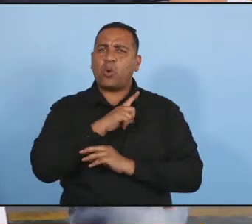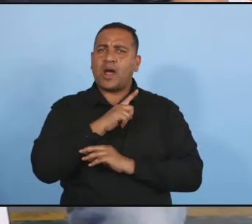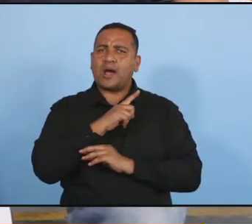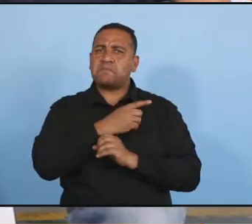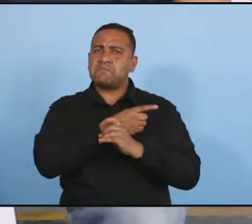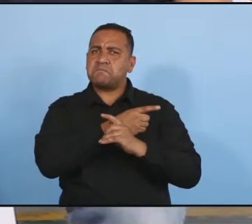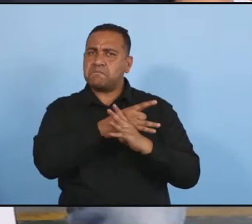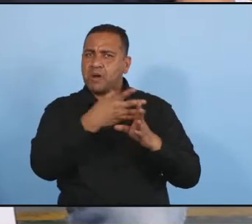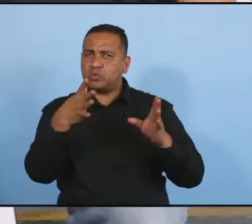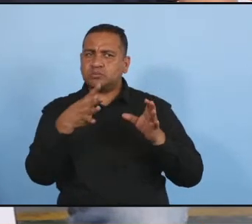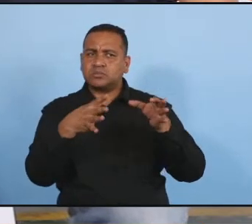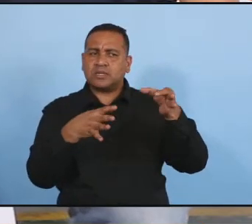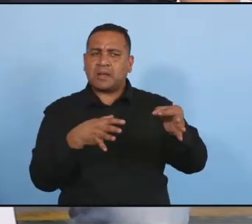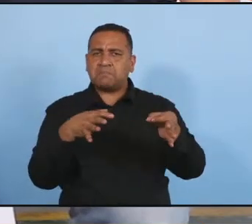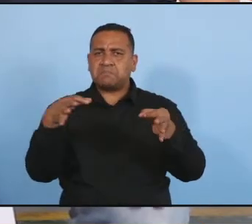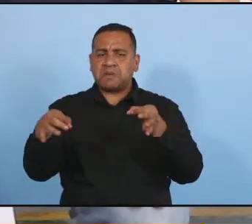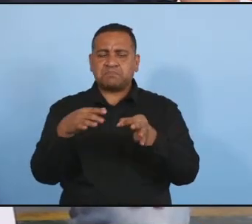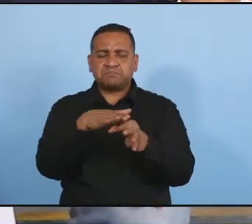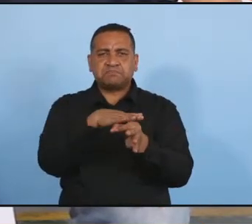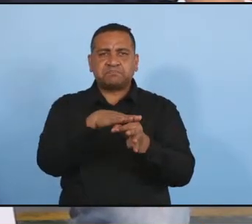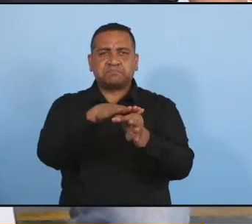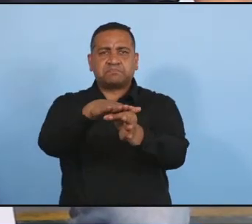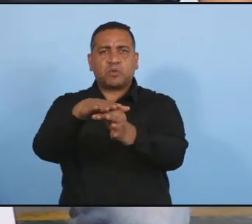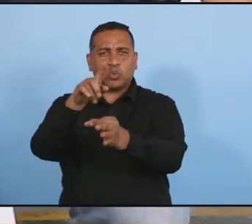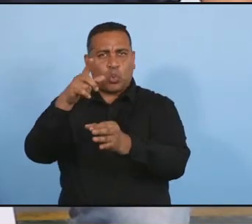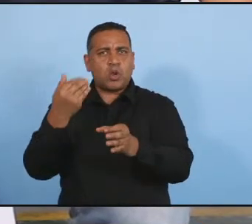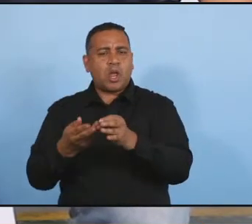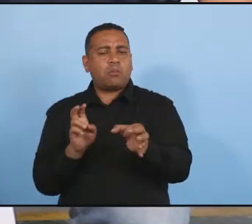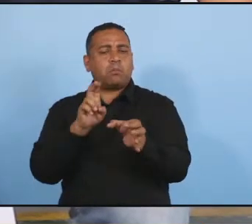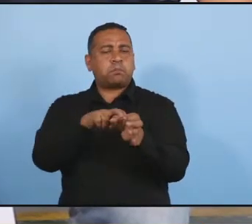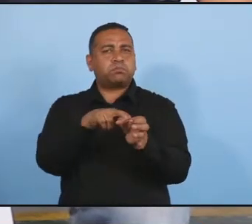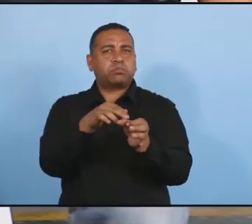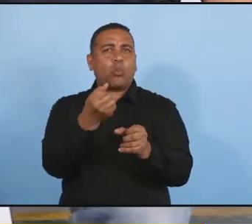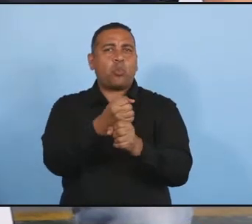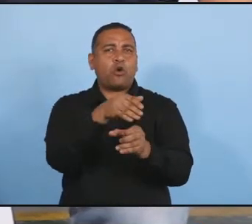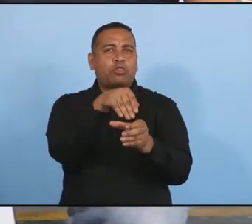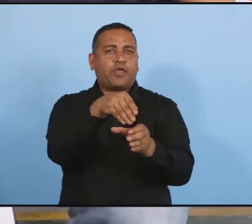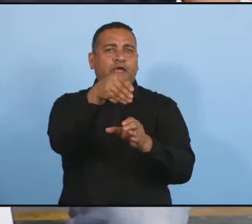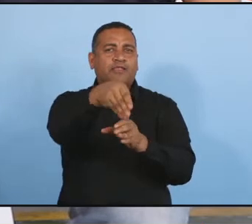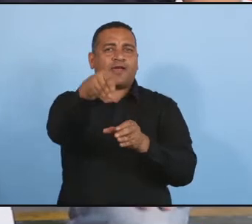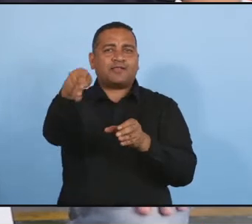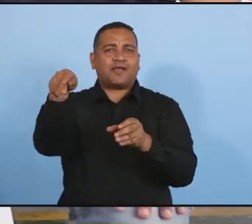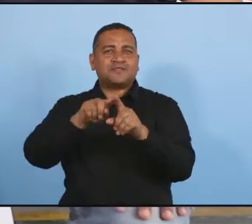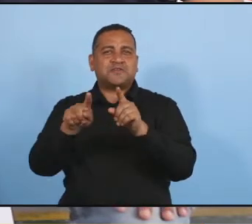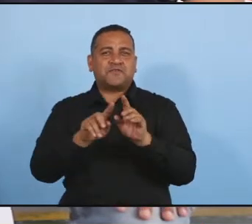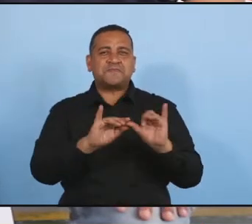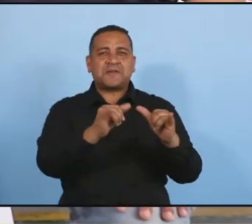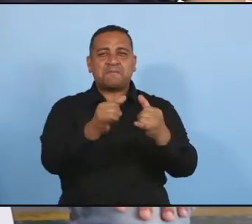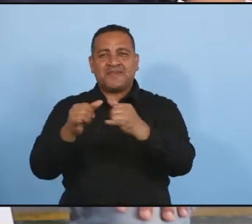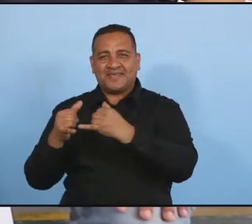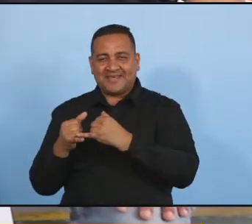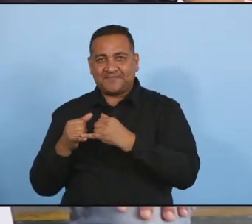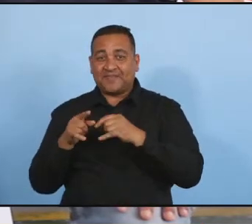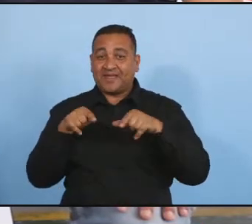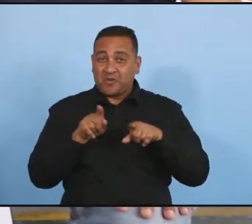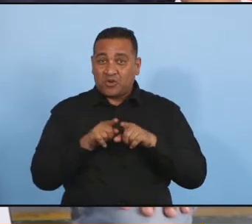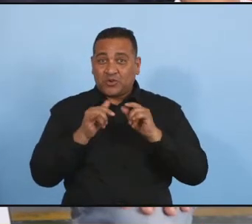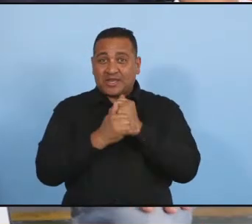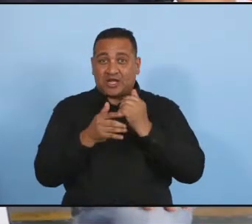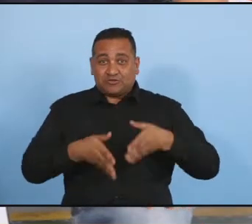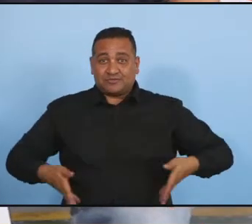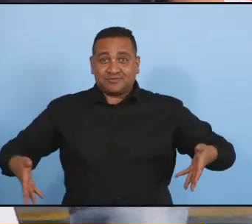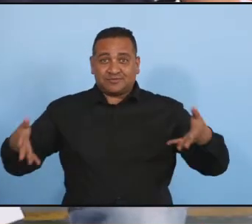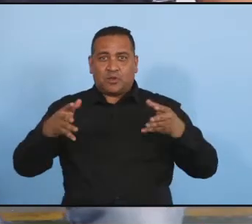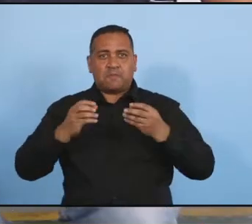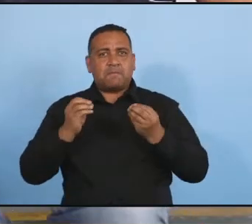to, you know what, Dougal, coming back again, actually uplift our country and, you know what, manufacture our own things at the end of the day. Yeah, no, it